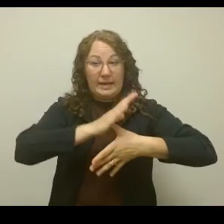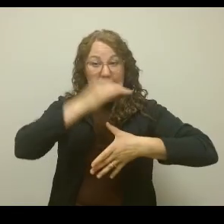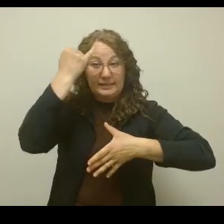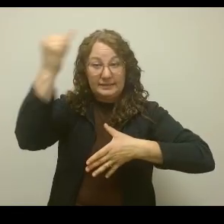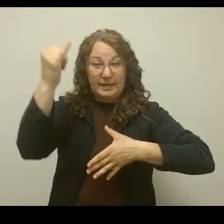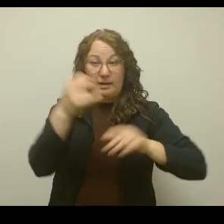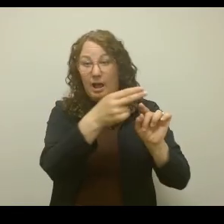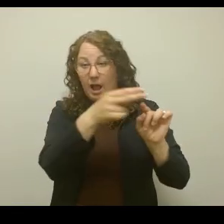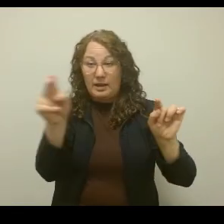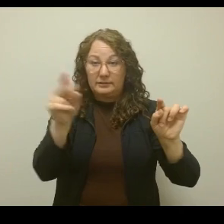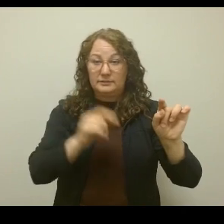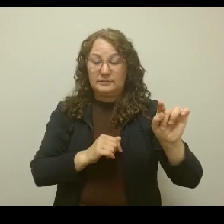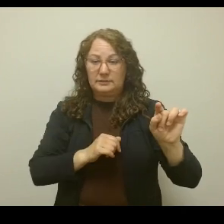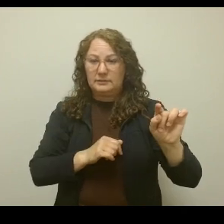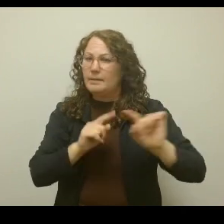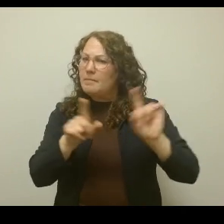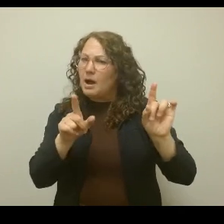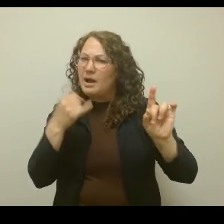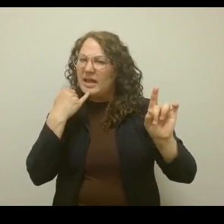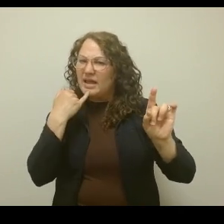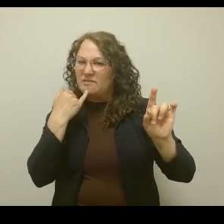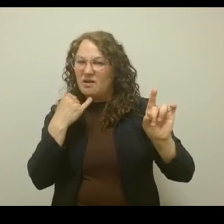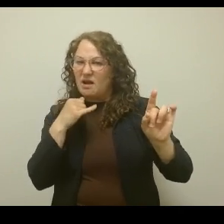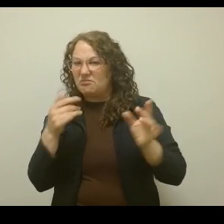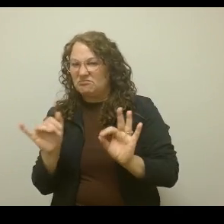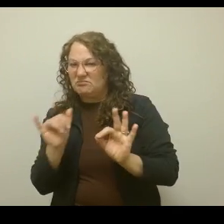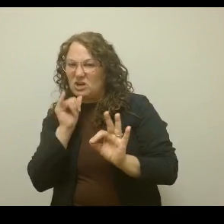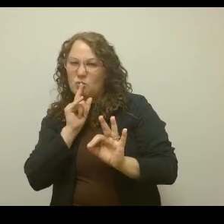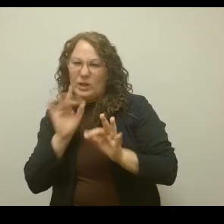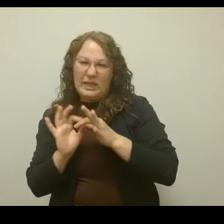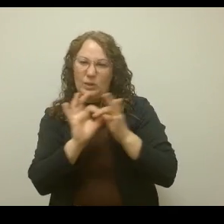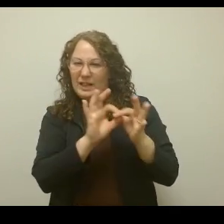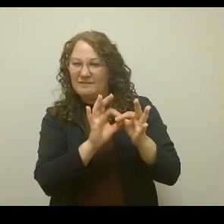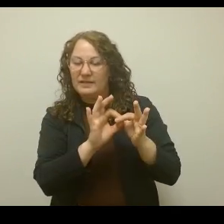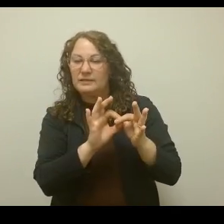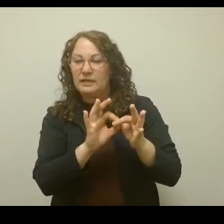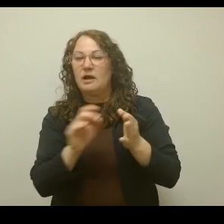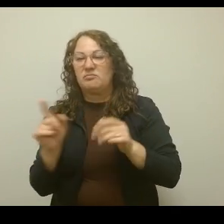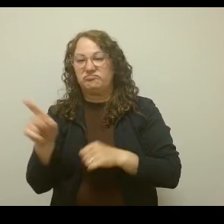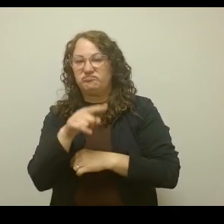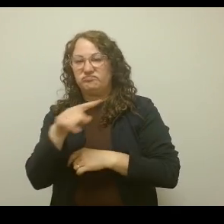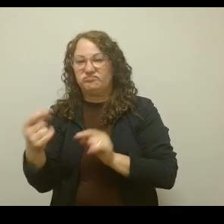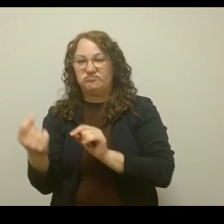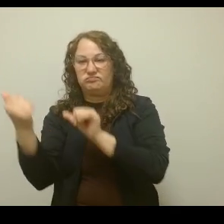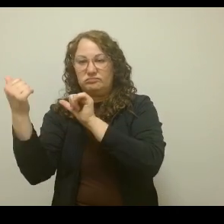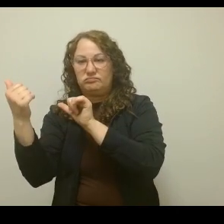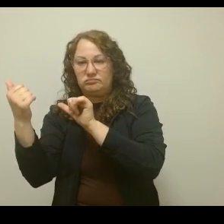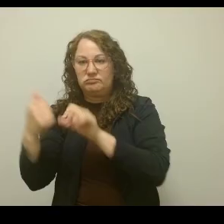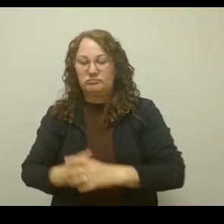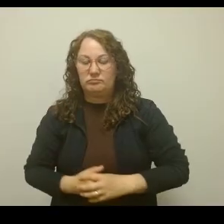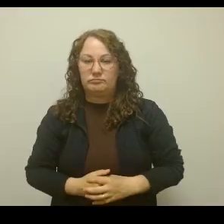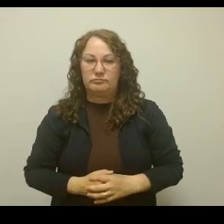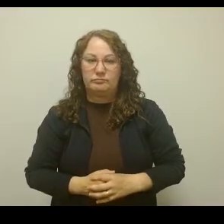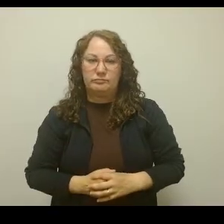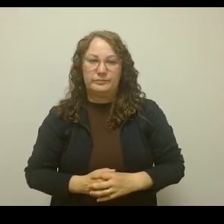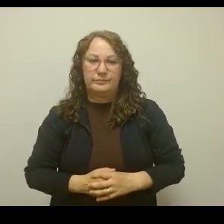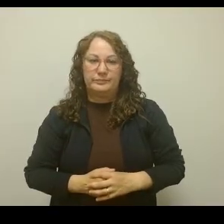and cross out the details that are less relevant or not relevant.